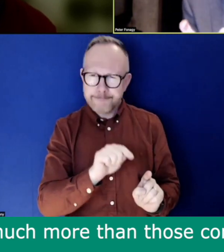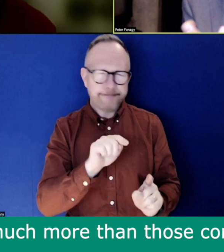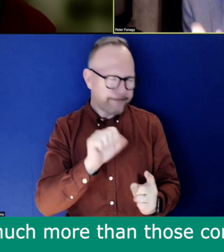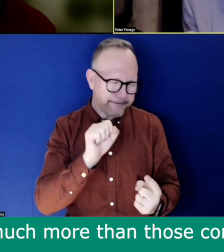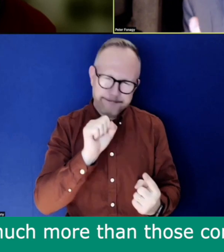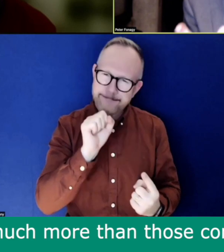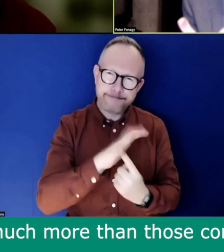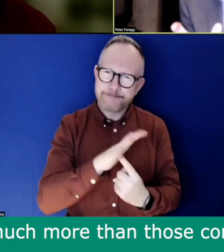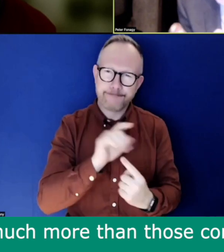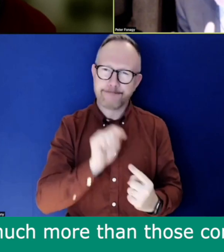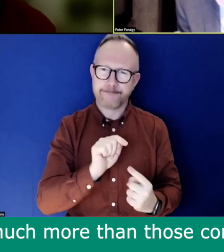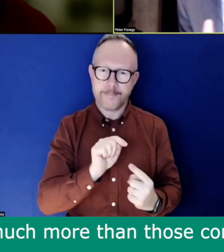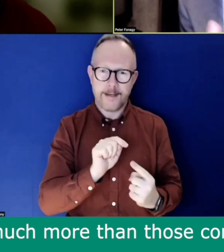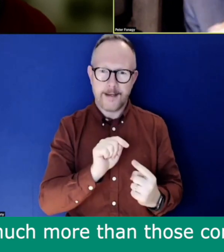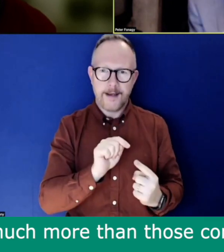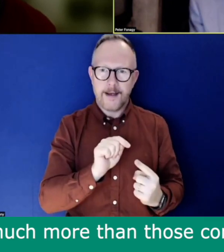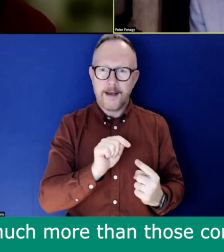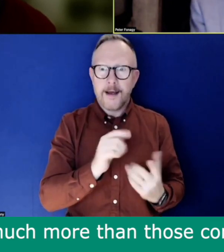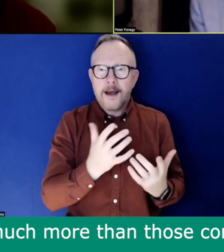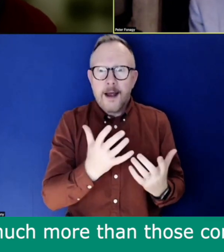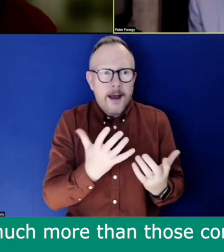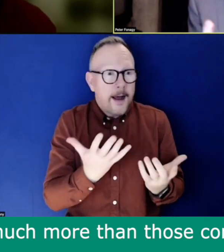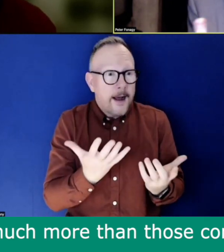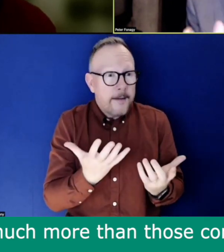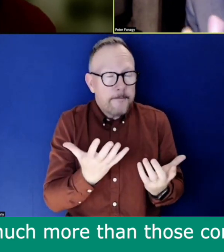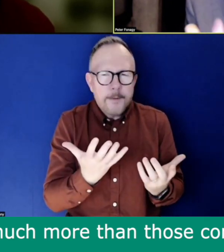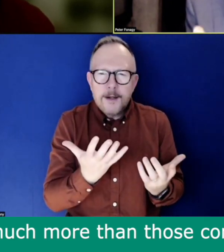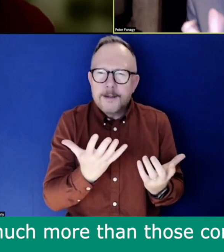those correcting a few